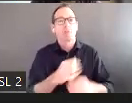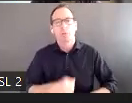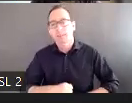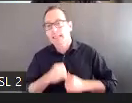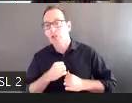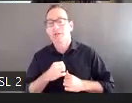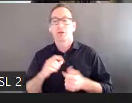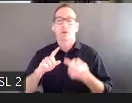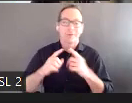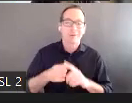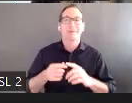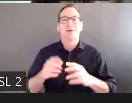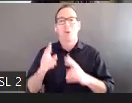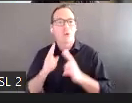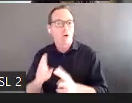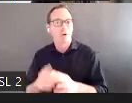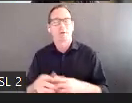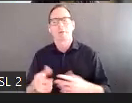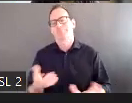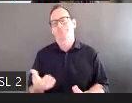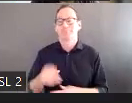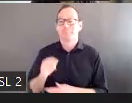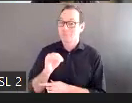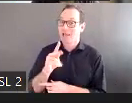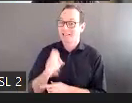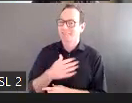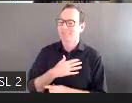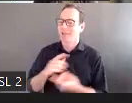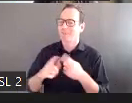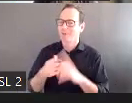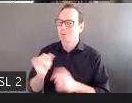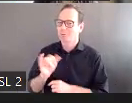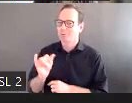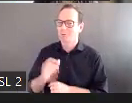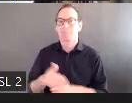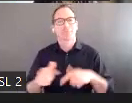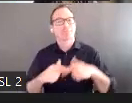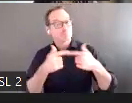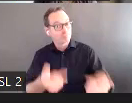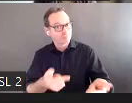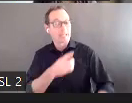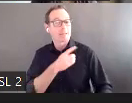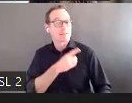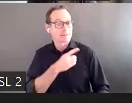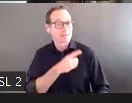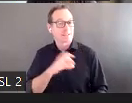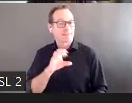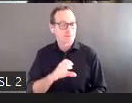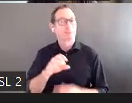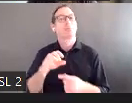a friend and a colleague. So over to you, Detective Constable Payne. We look forward to your presentation. Thank